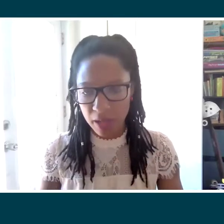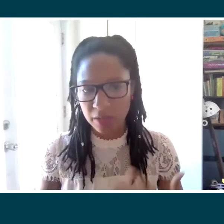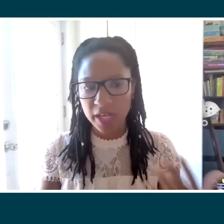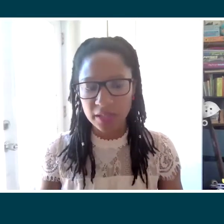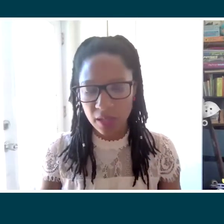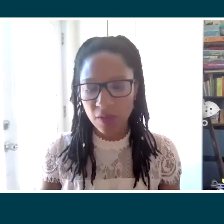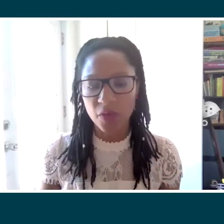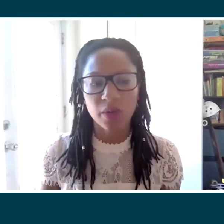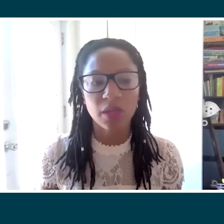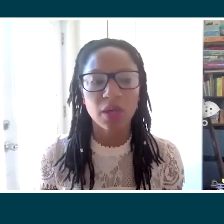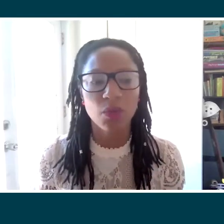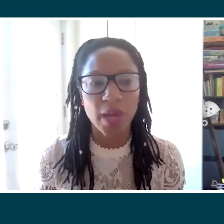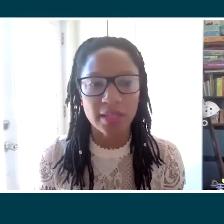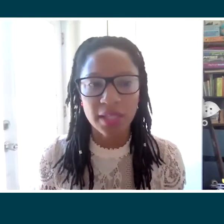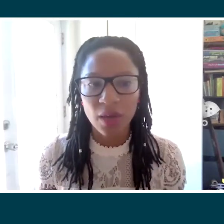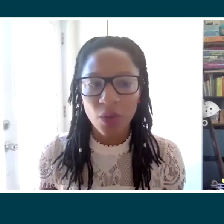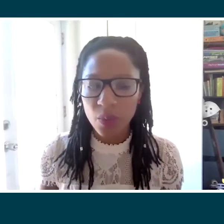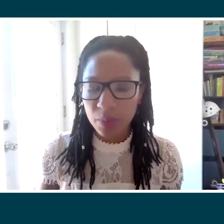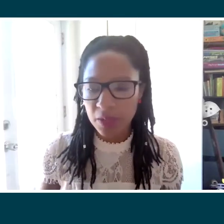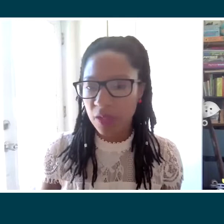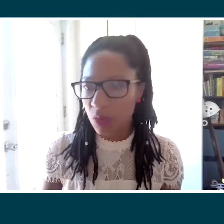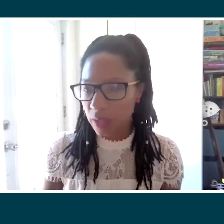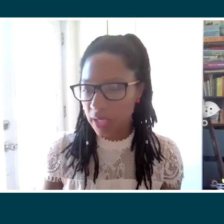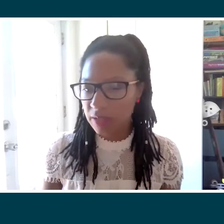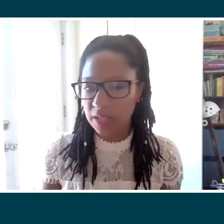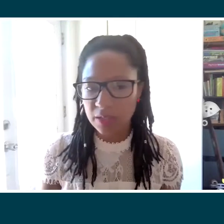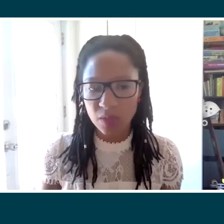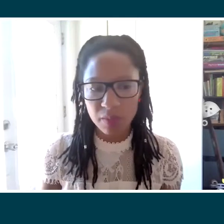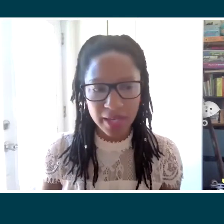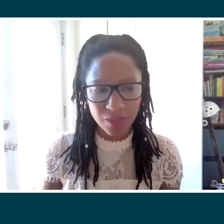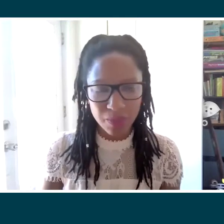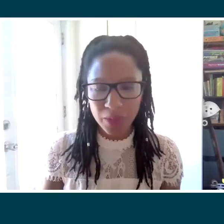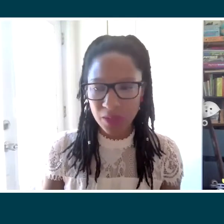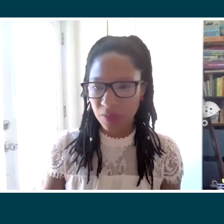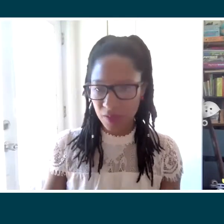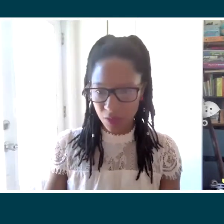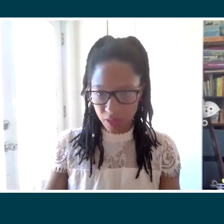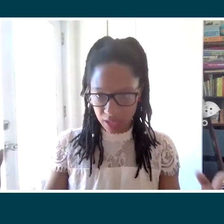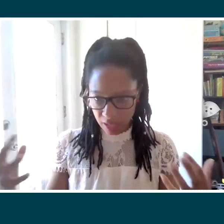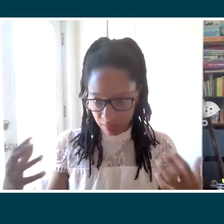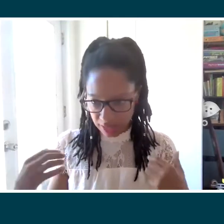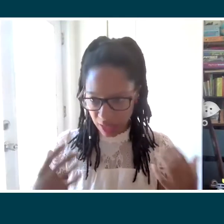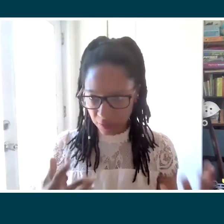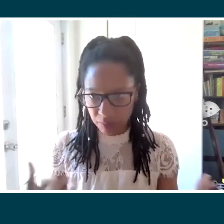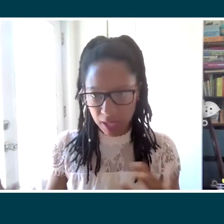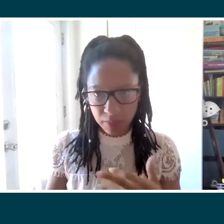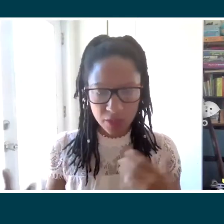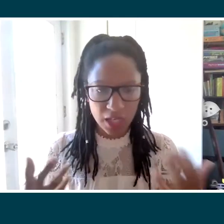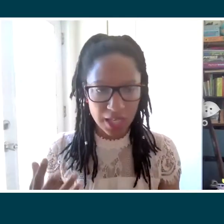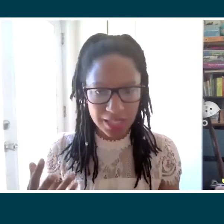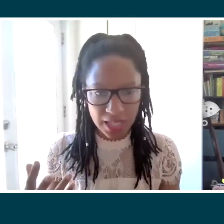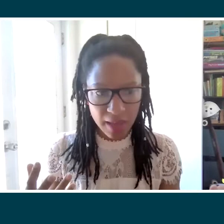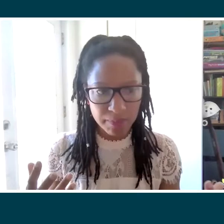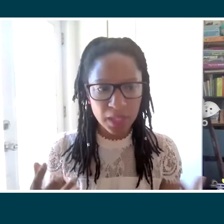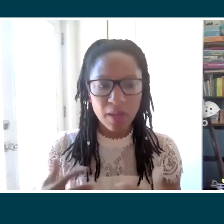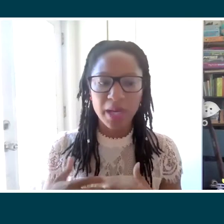that, I apologize for the wait. We will be recording, just as a reminder, we're mostly recording myself and Ben